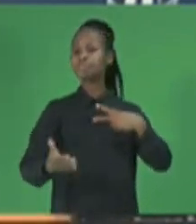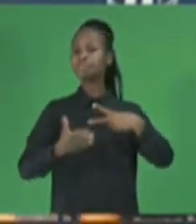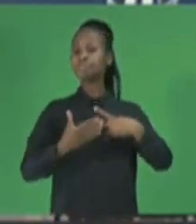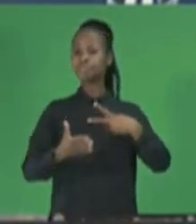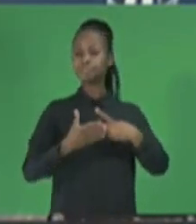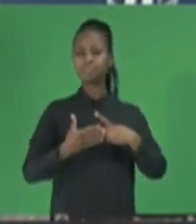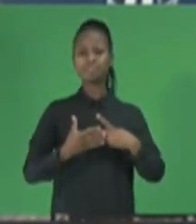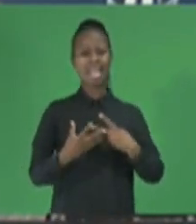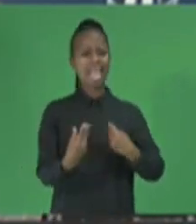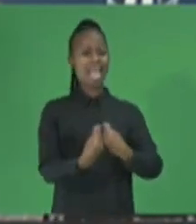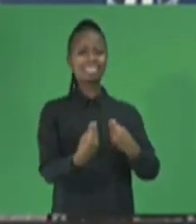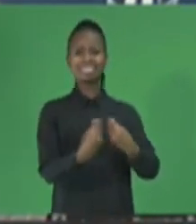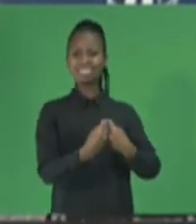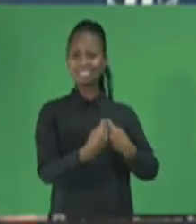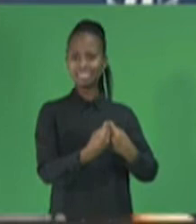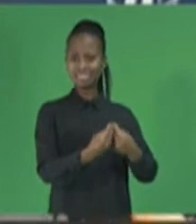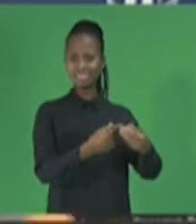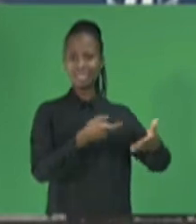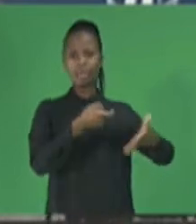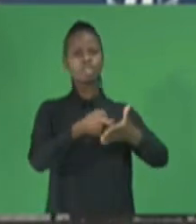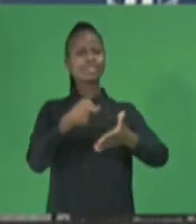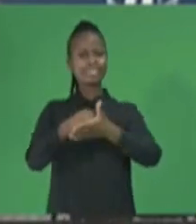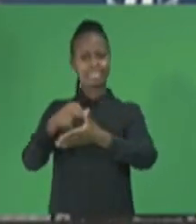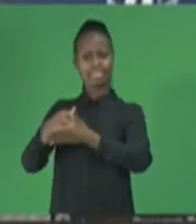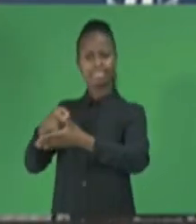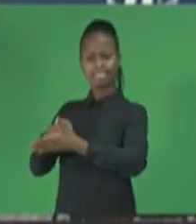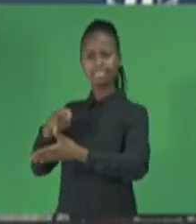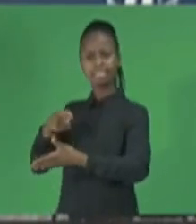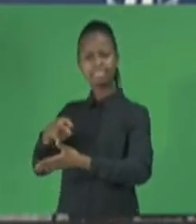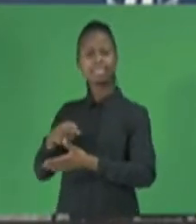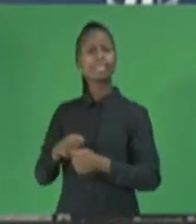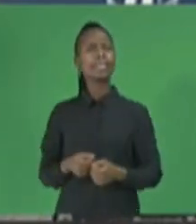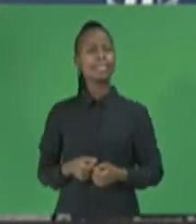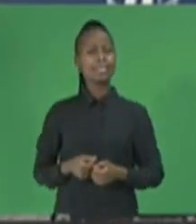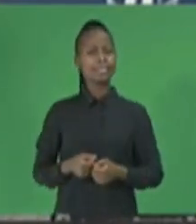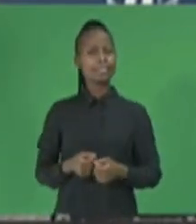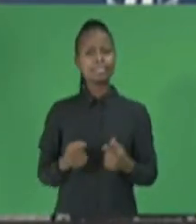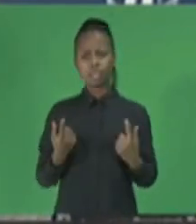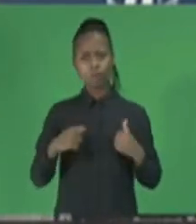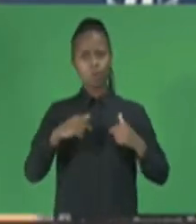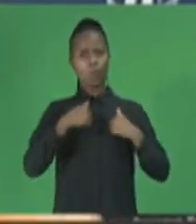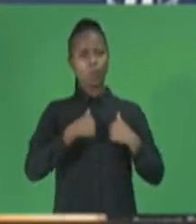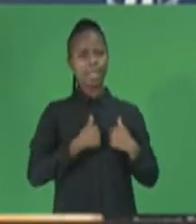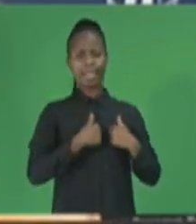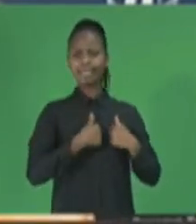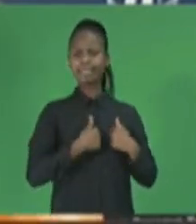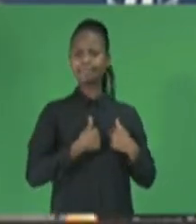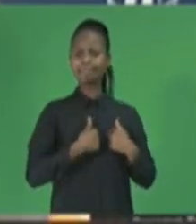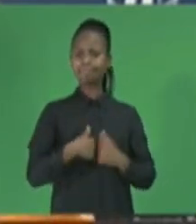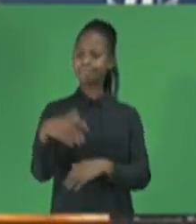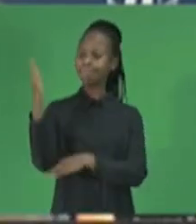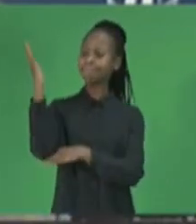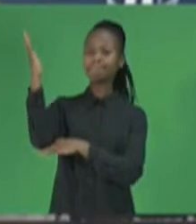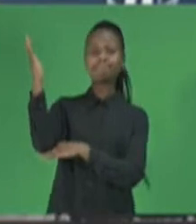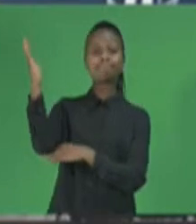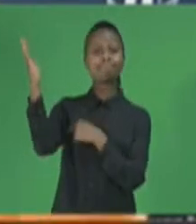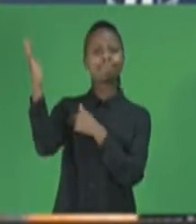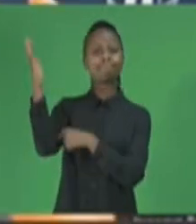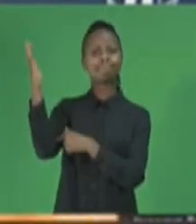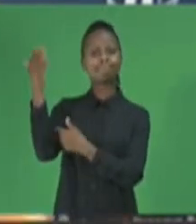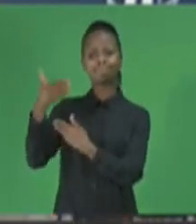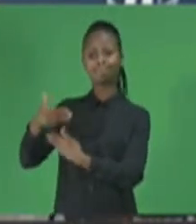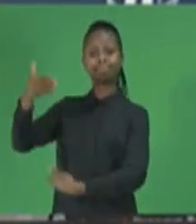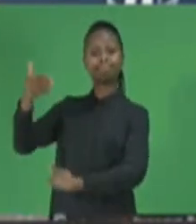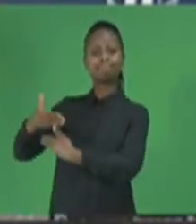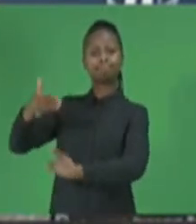we don't factor in any of these things in our decision-making process. We have always said this, and let